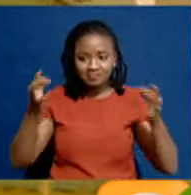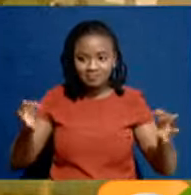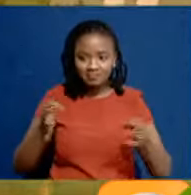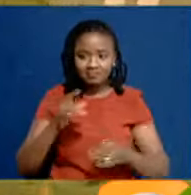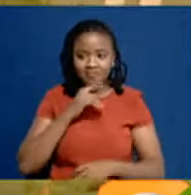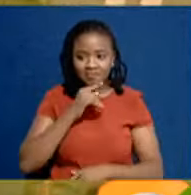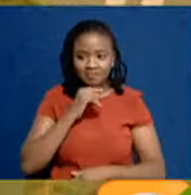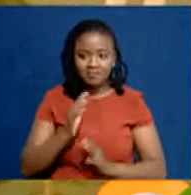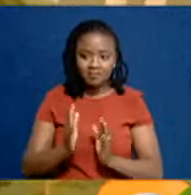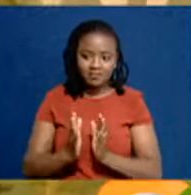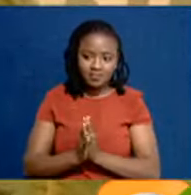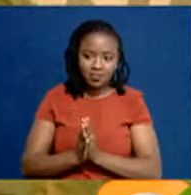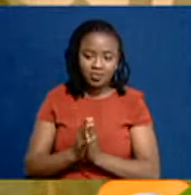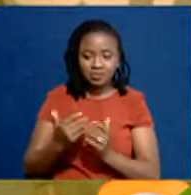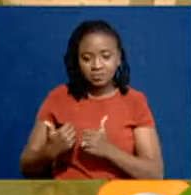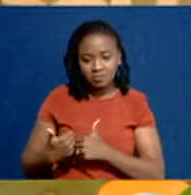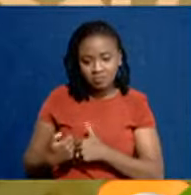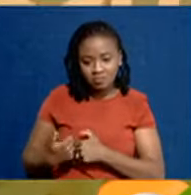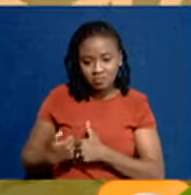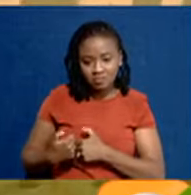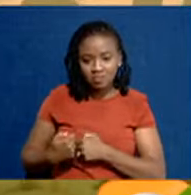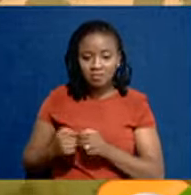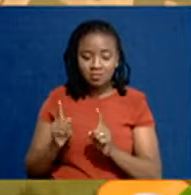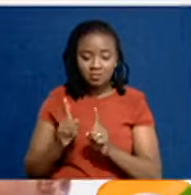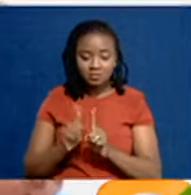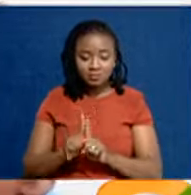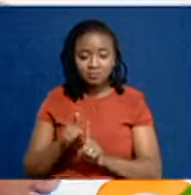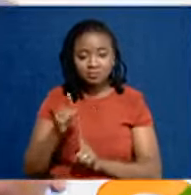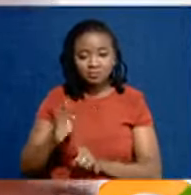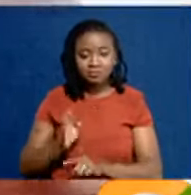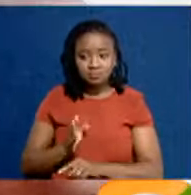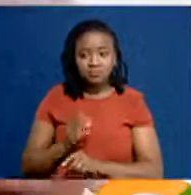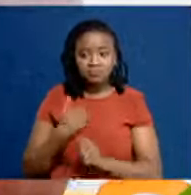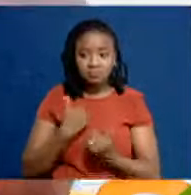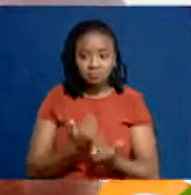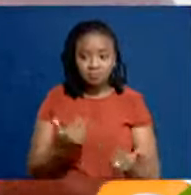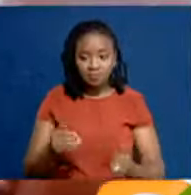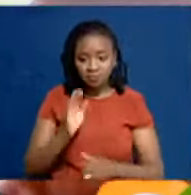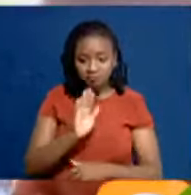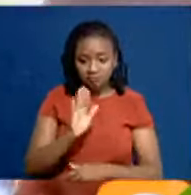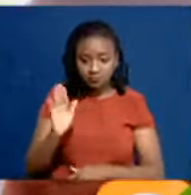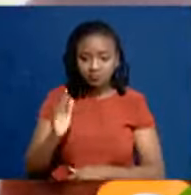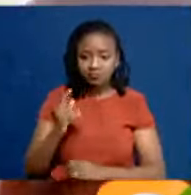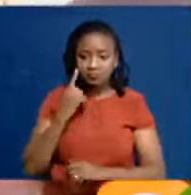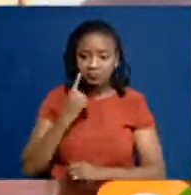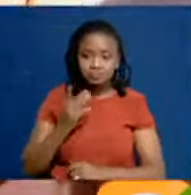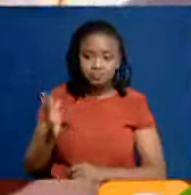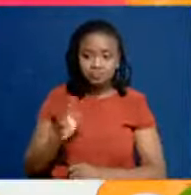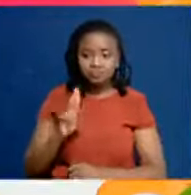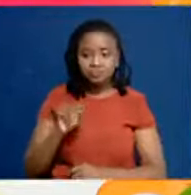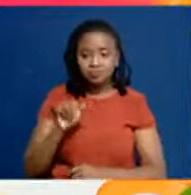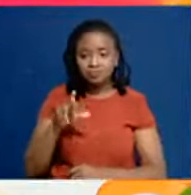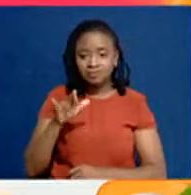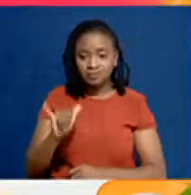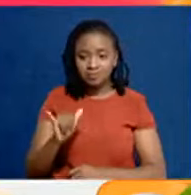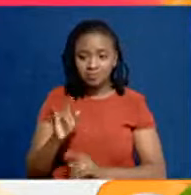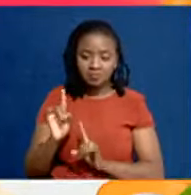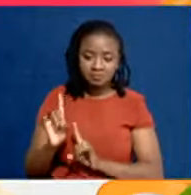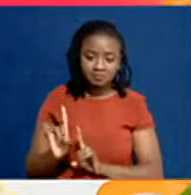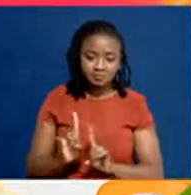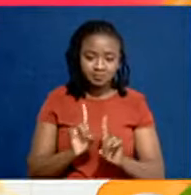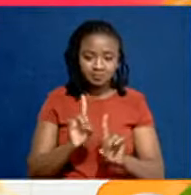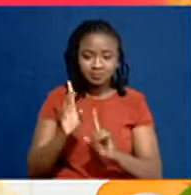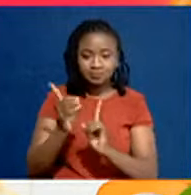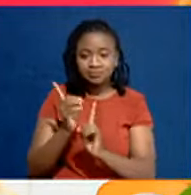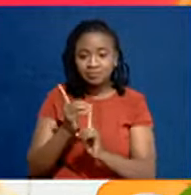Musyioki and his love of many years and mother of his children, Mary Musyioki, to walk down the aisle. Saturday,